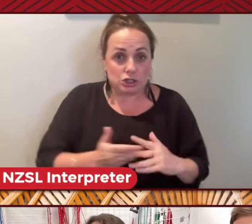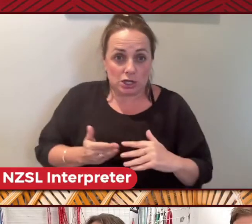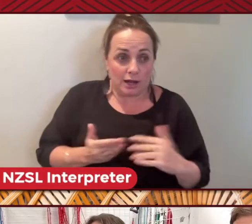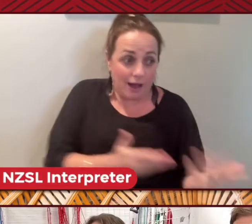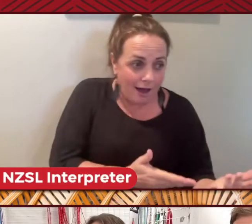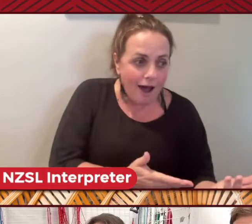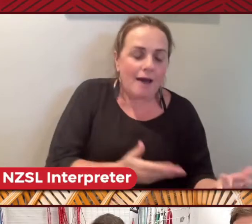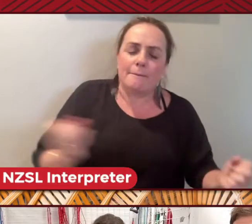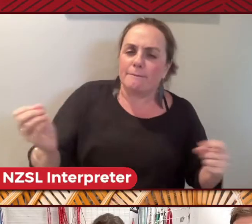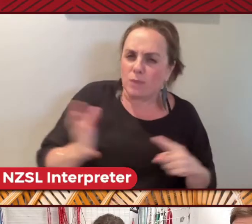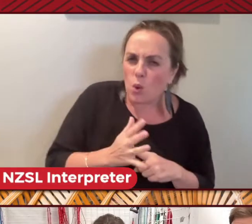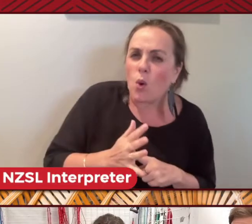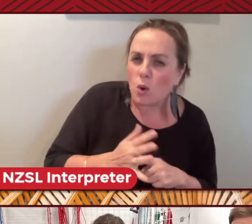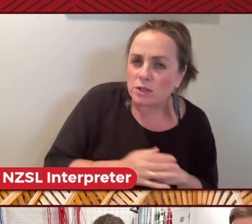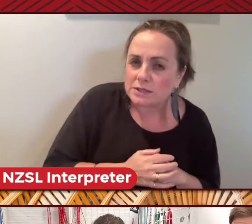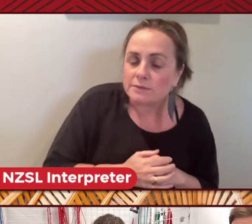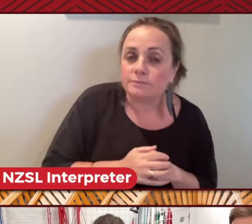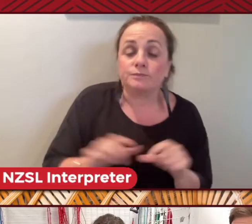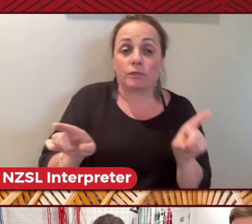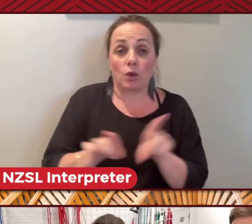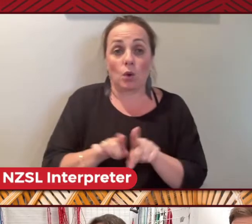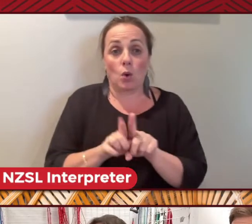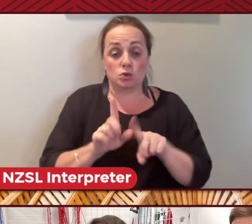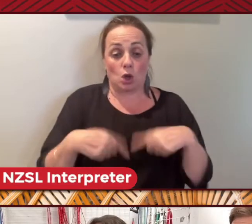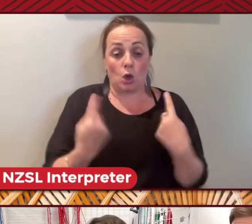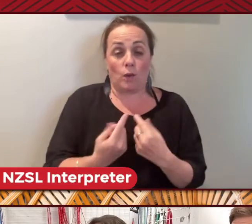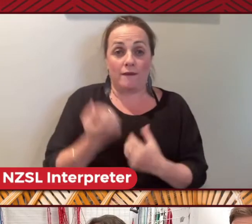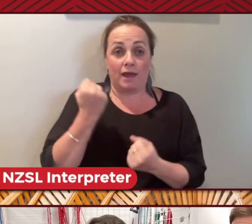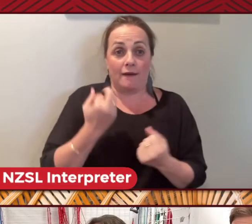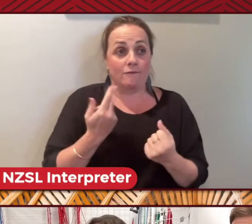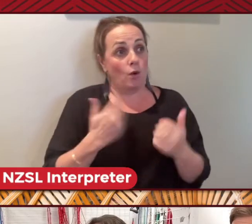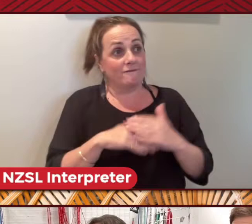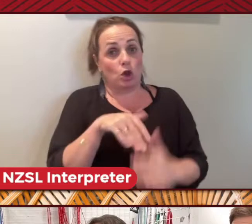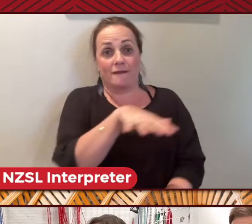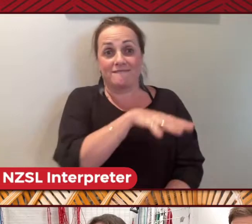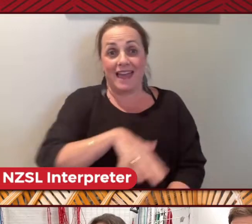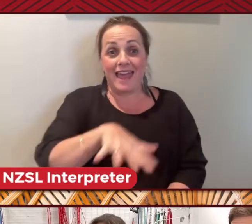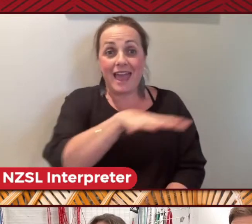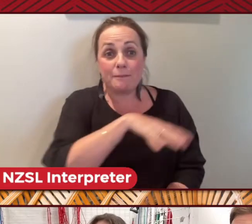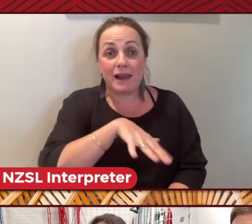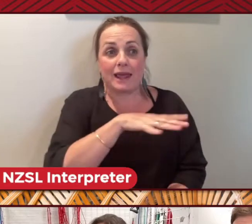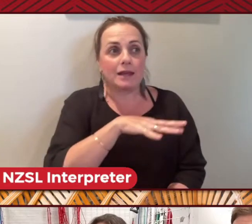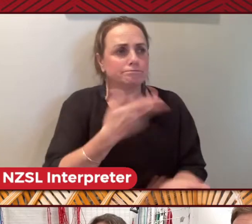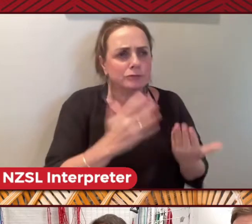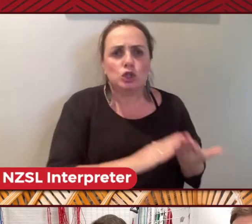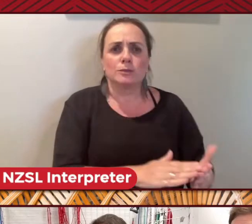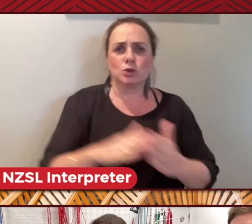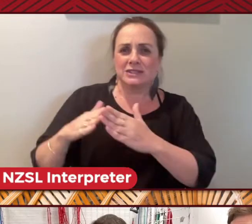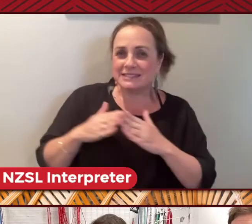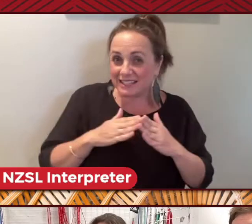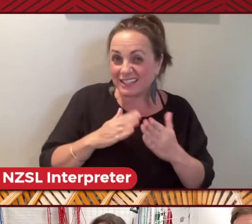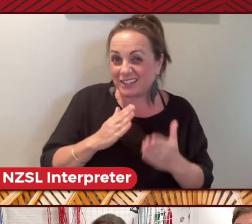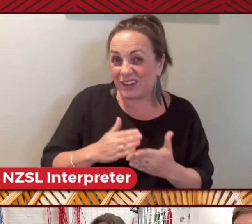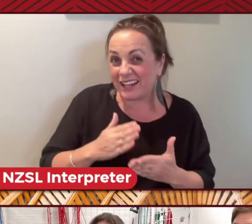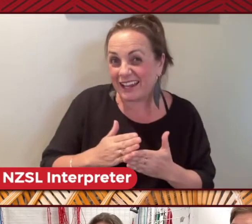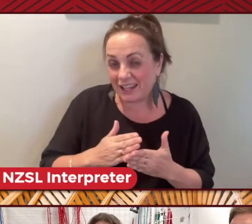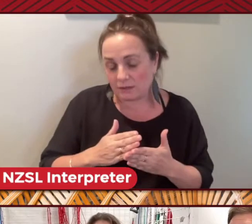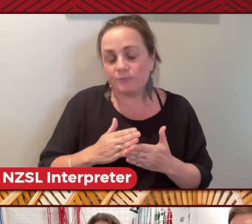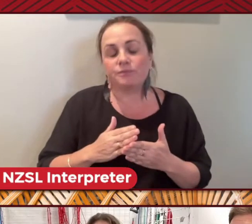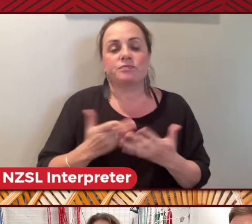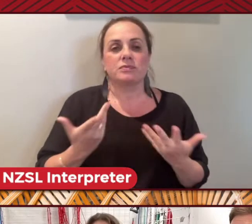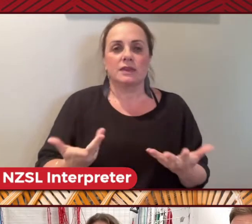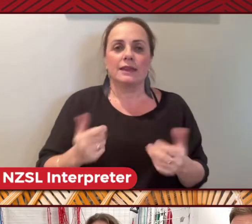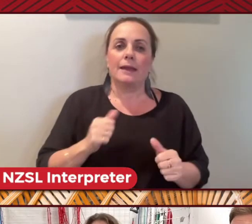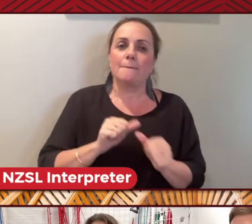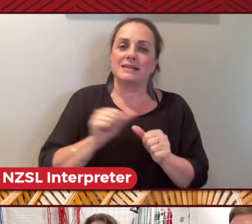so key. And also what we've found for the whole family unit and for the whole community, is a